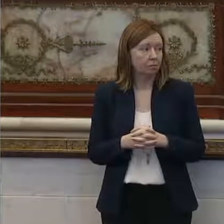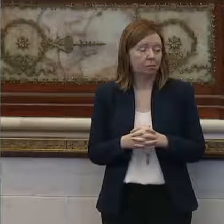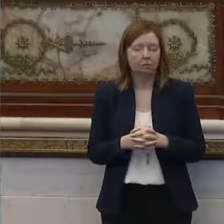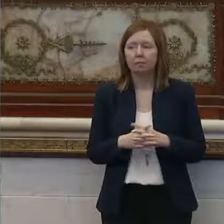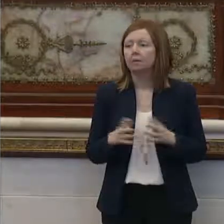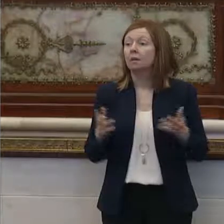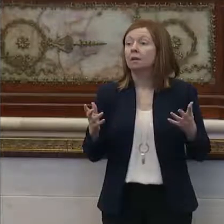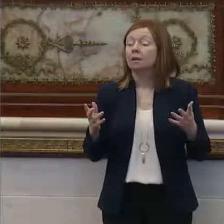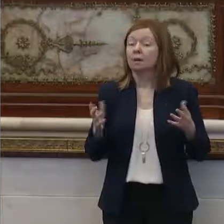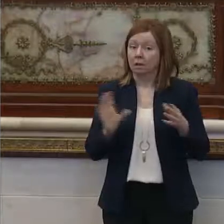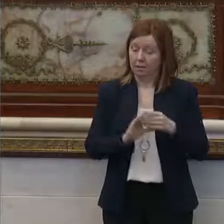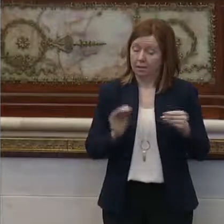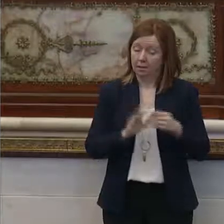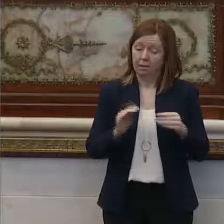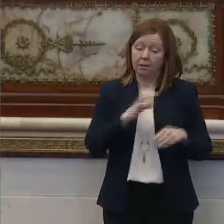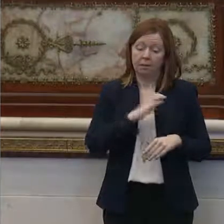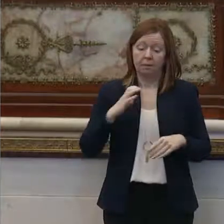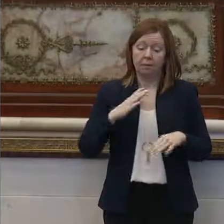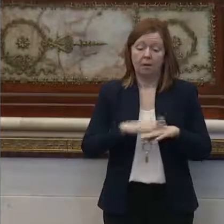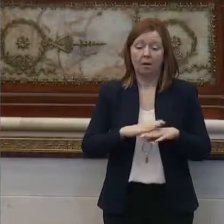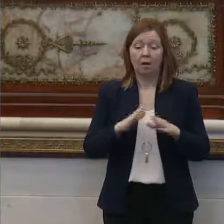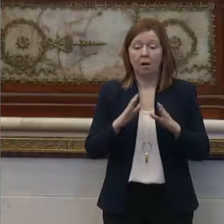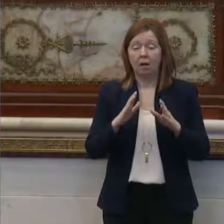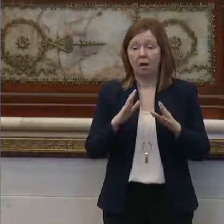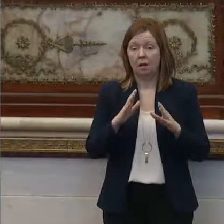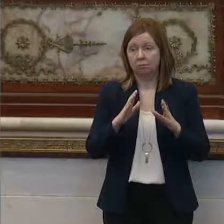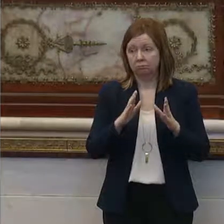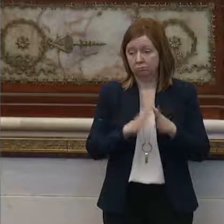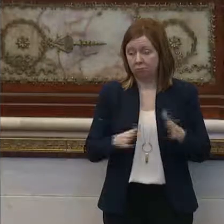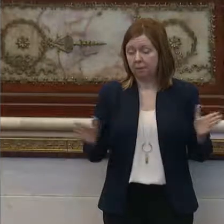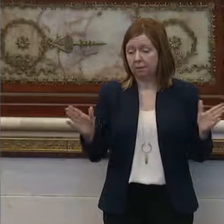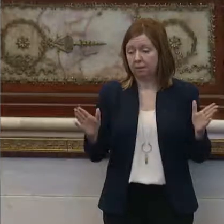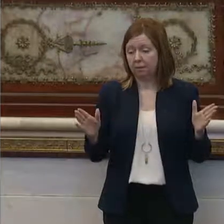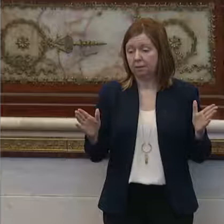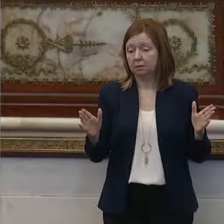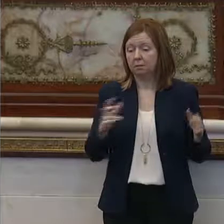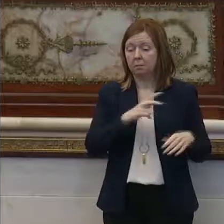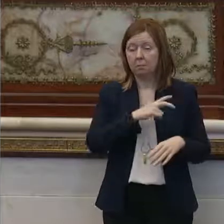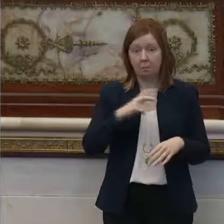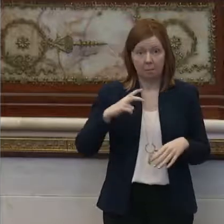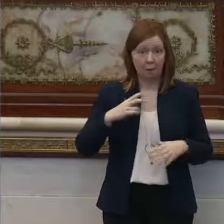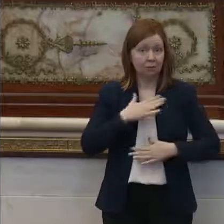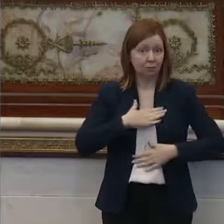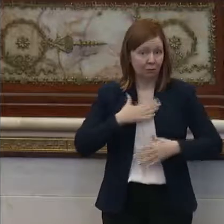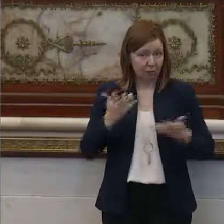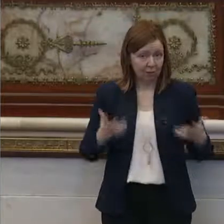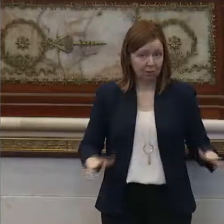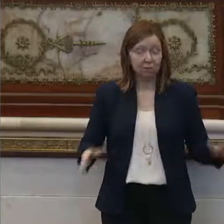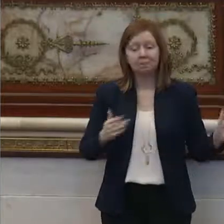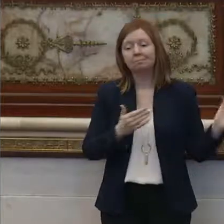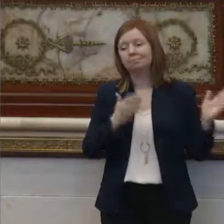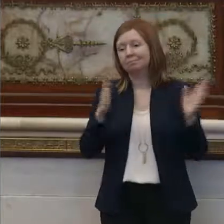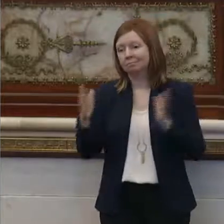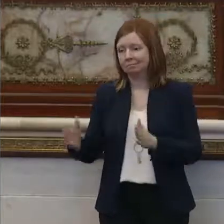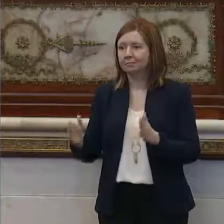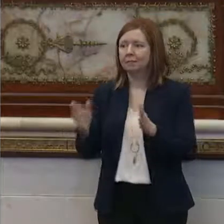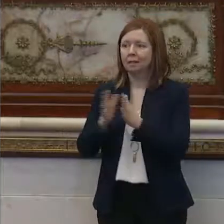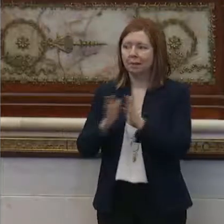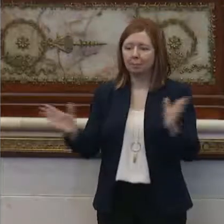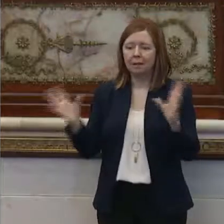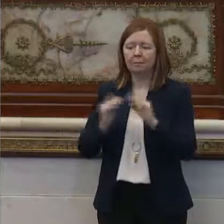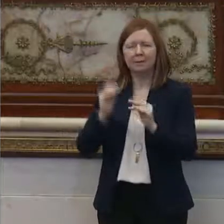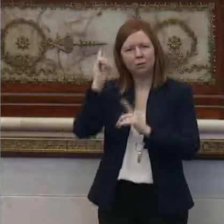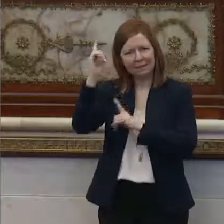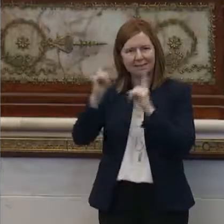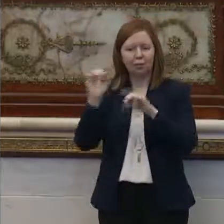This concludes the hearing of the Committee on the Public Parks and Recreation. We will now go into a public meeting to consider